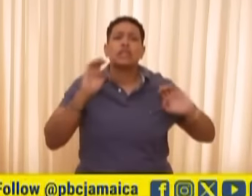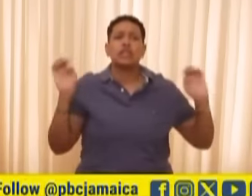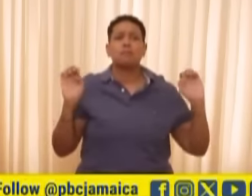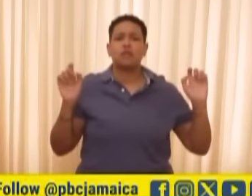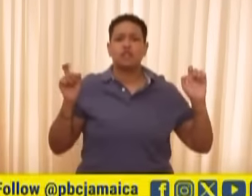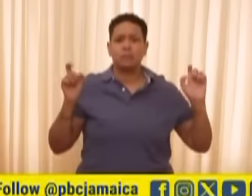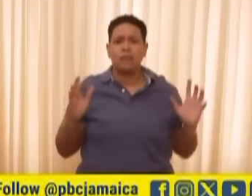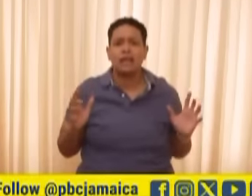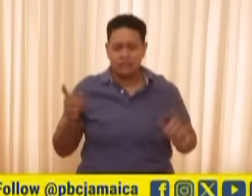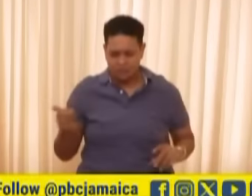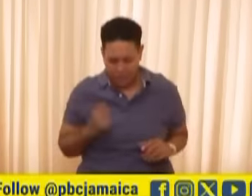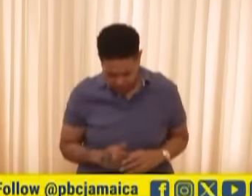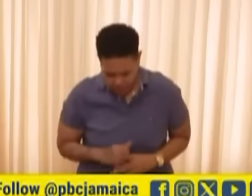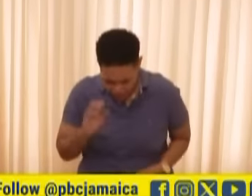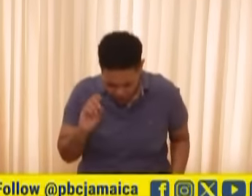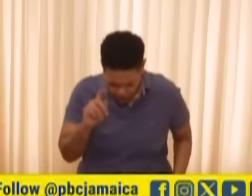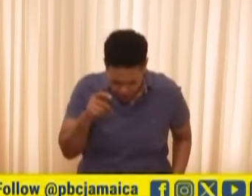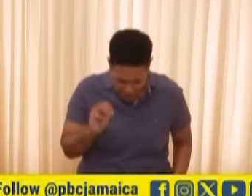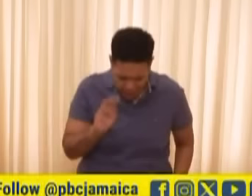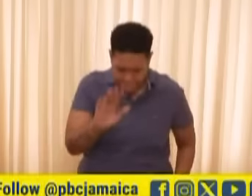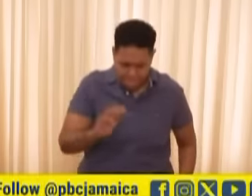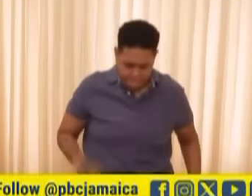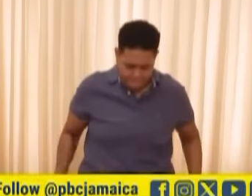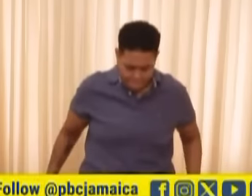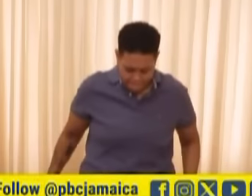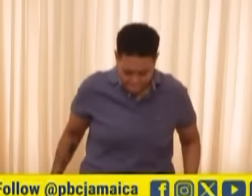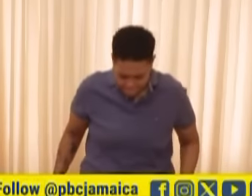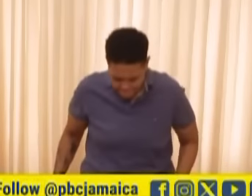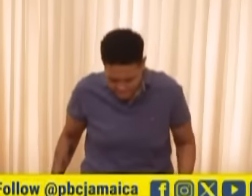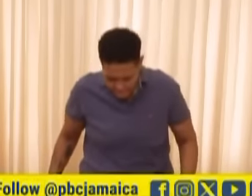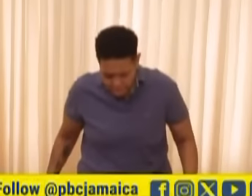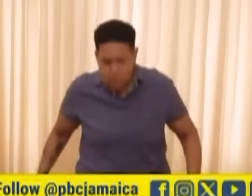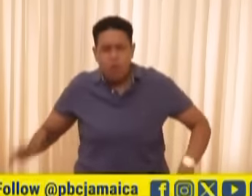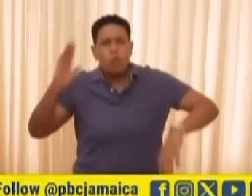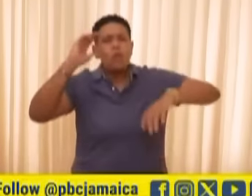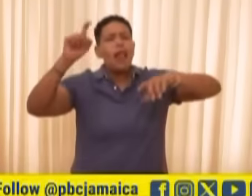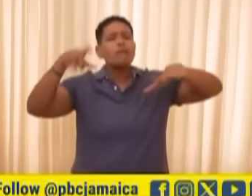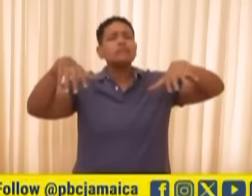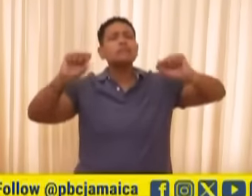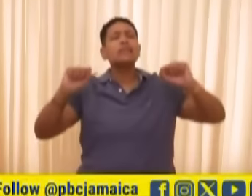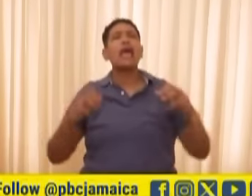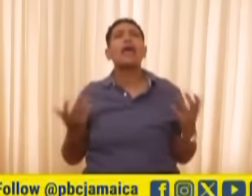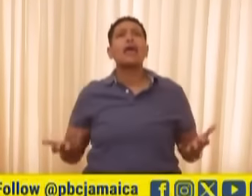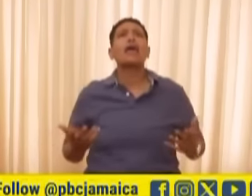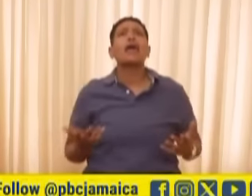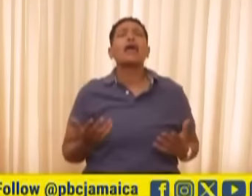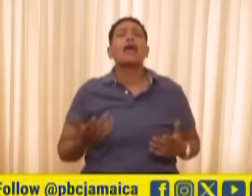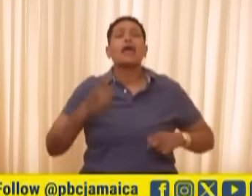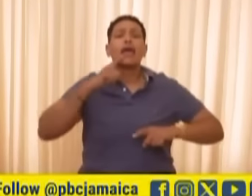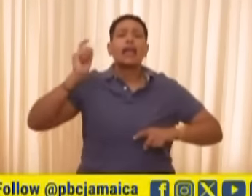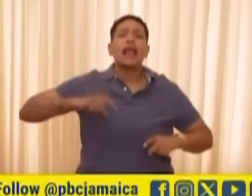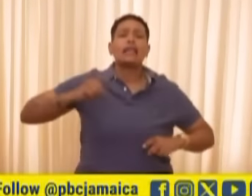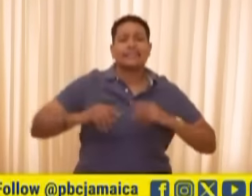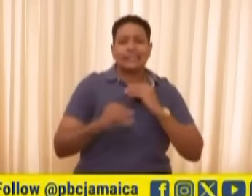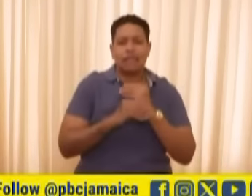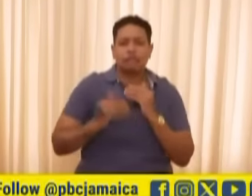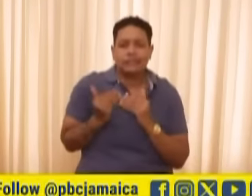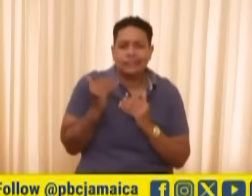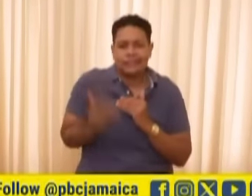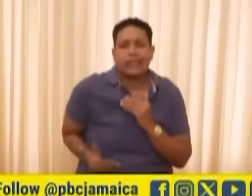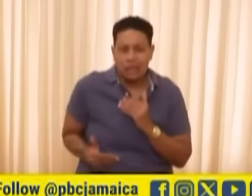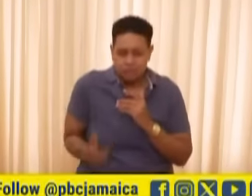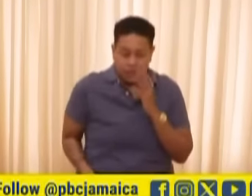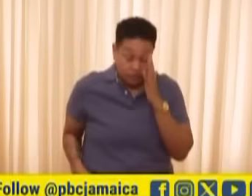and Emergency Management, will have to take the necessary